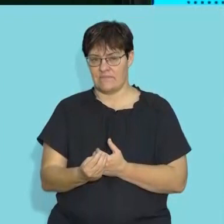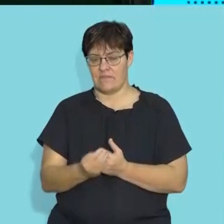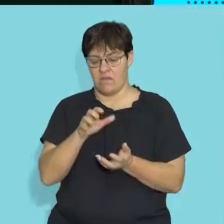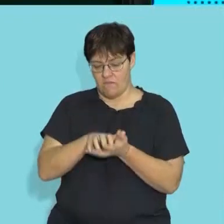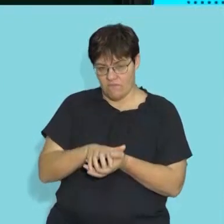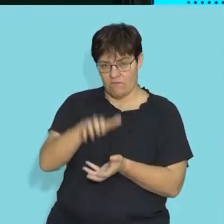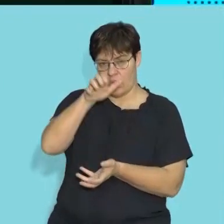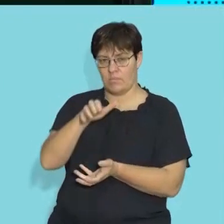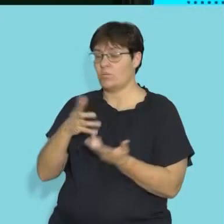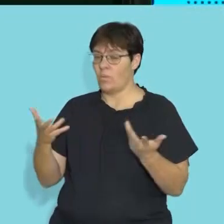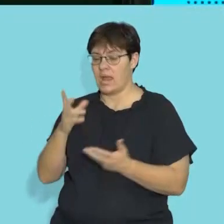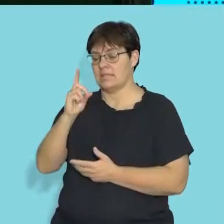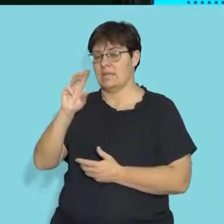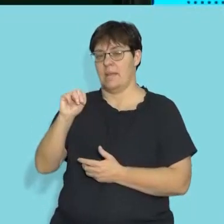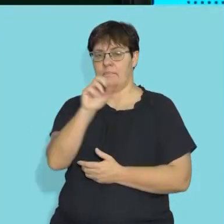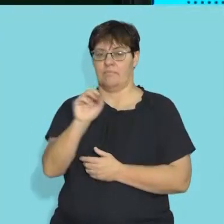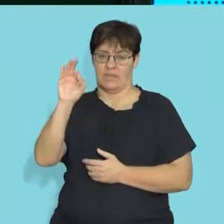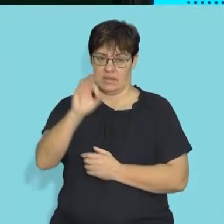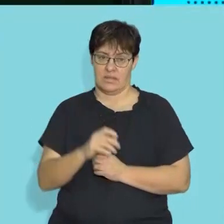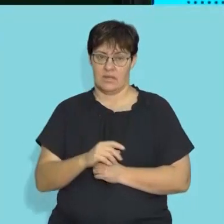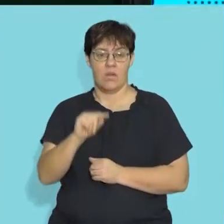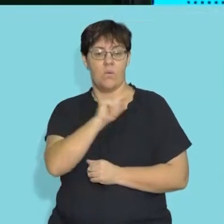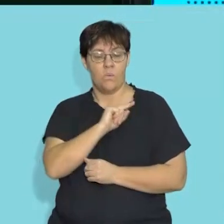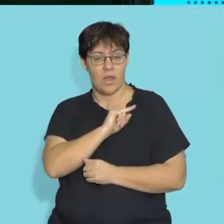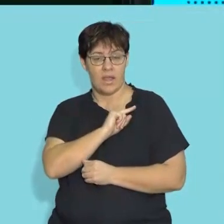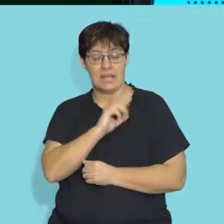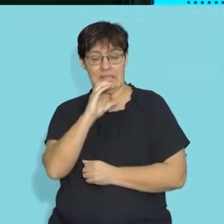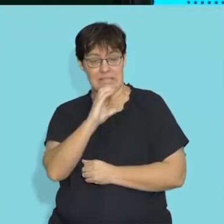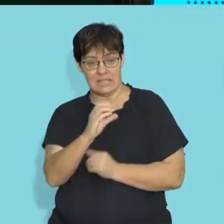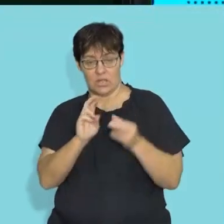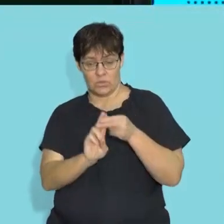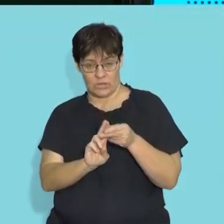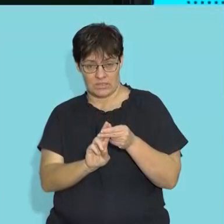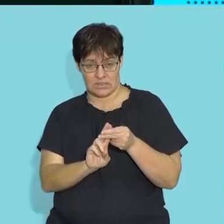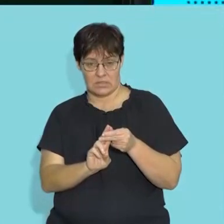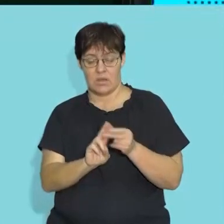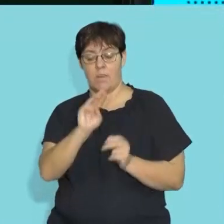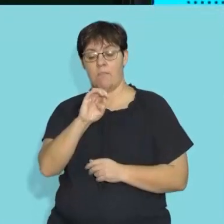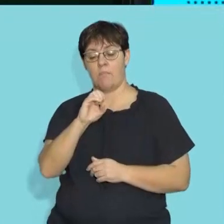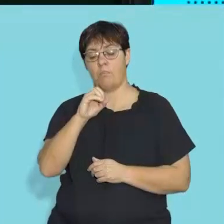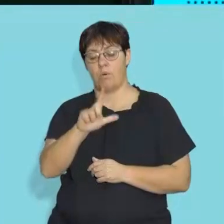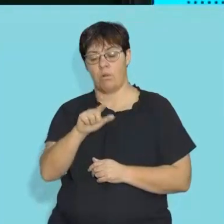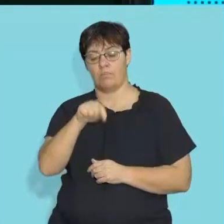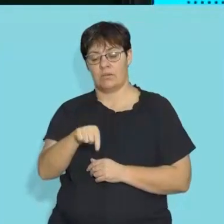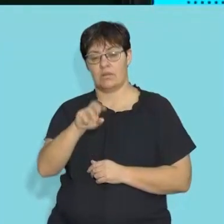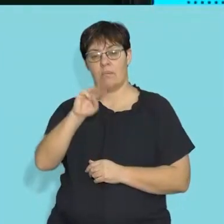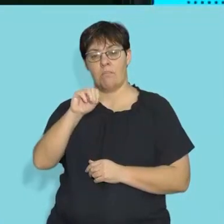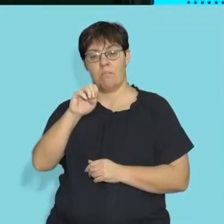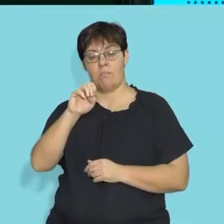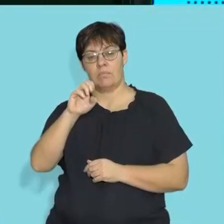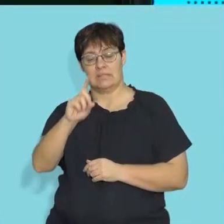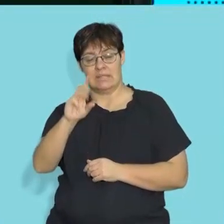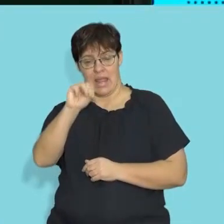your volume in decimeters cubed, because your concentration unit is moles per